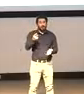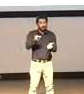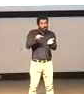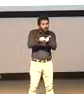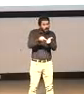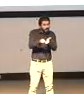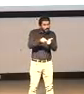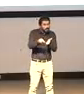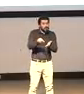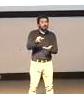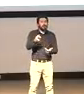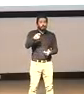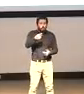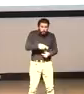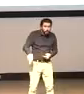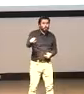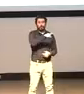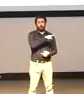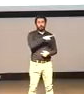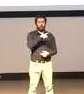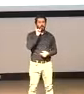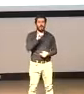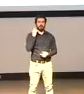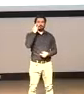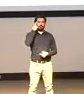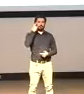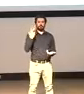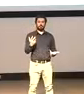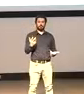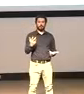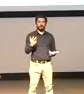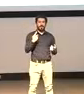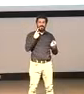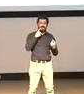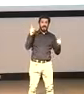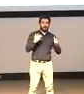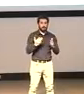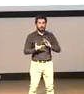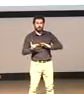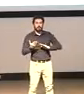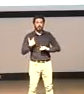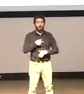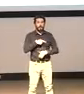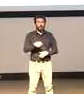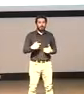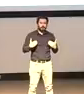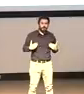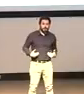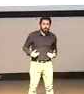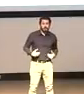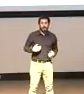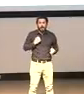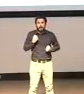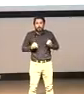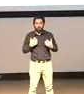you are the answer. But to be effective, we must understand how we can maintain our physical and emotional health, our